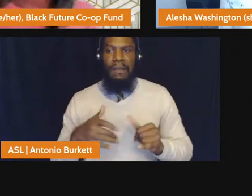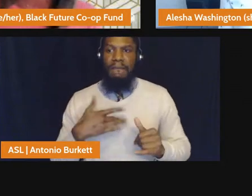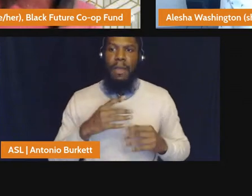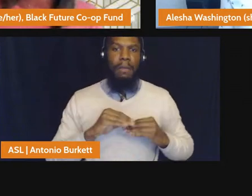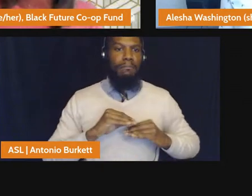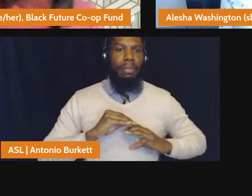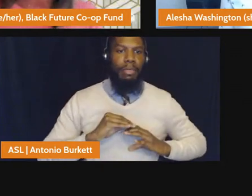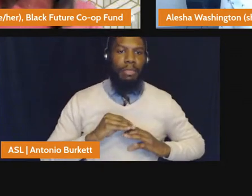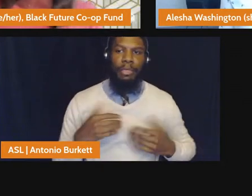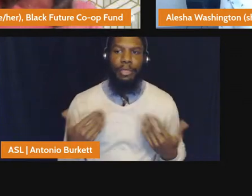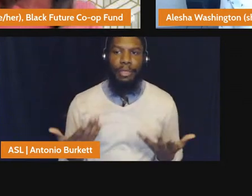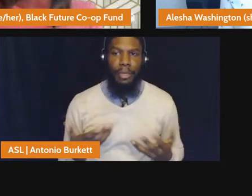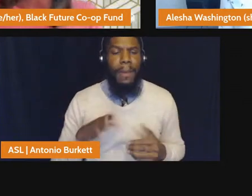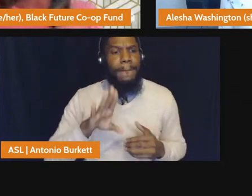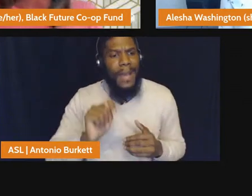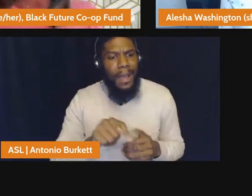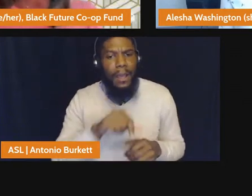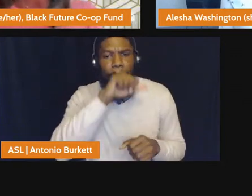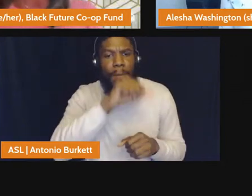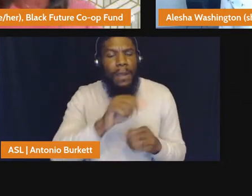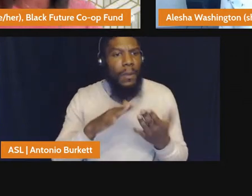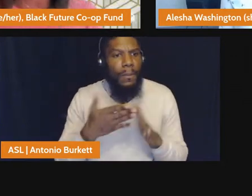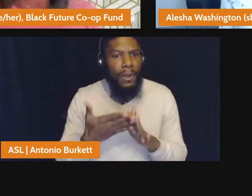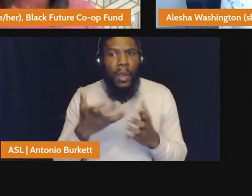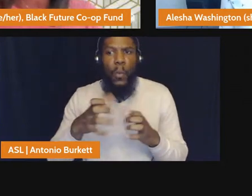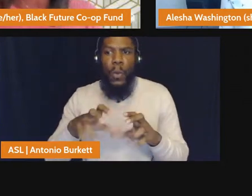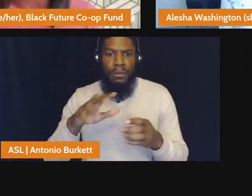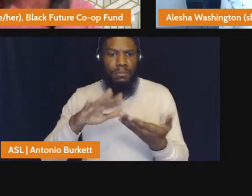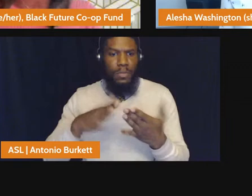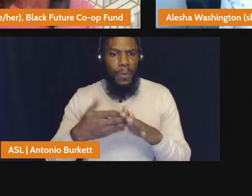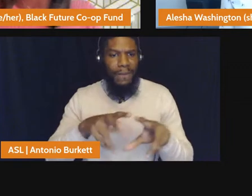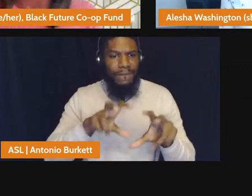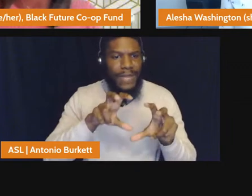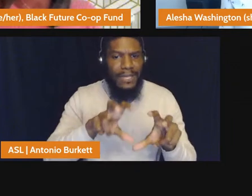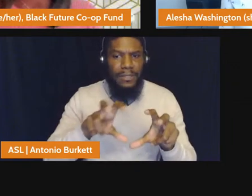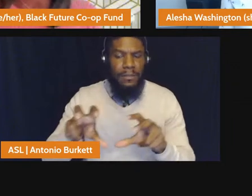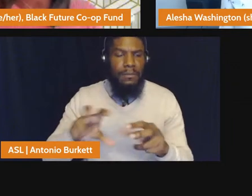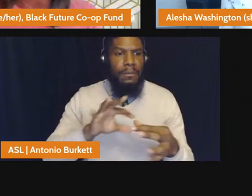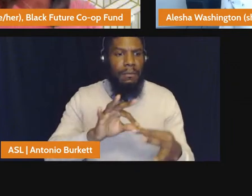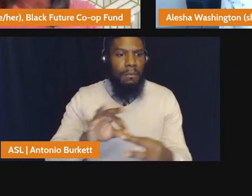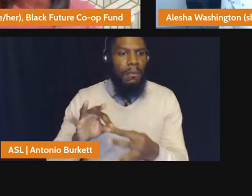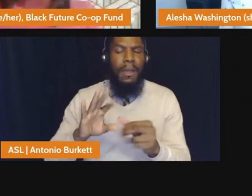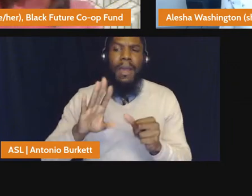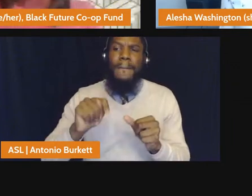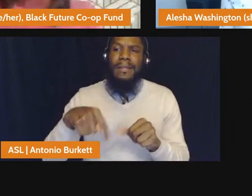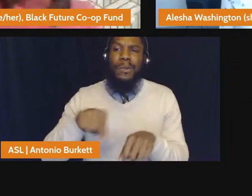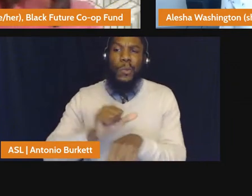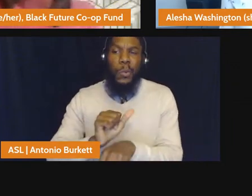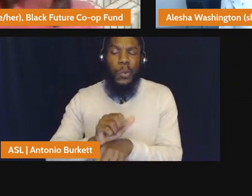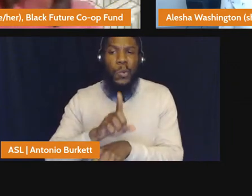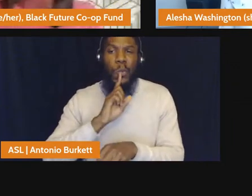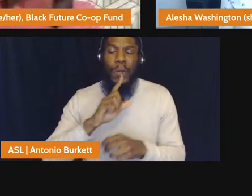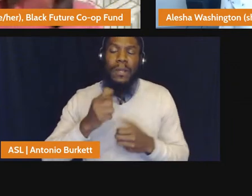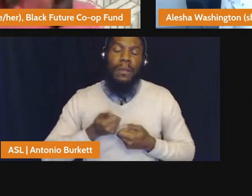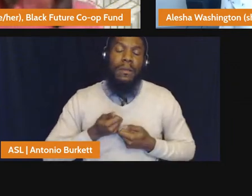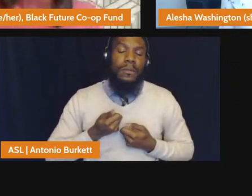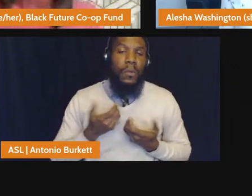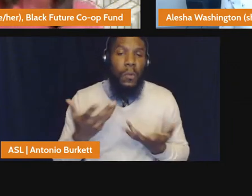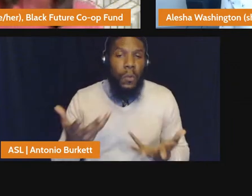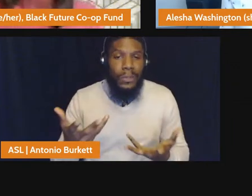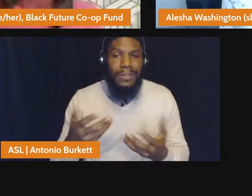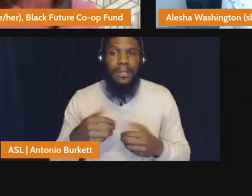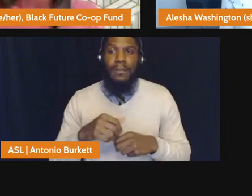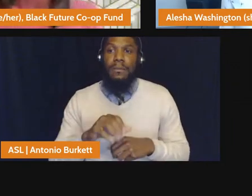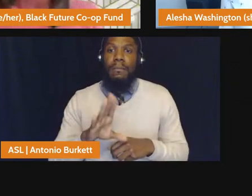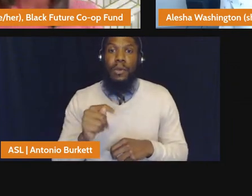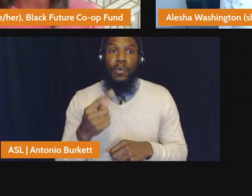and I want to see investments in community, but this work is so hard and so tiring. And we are extremely fortunate to be